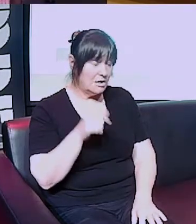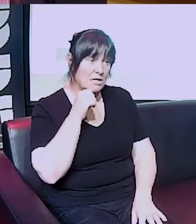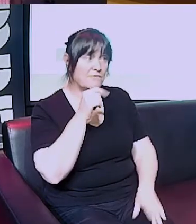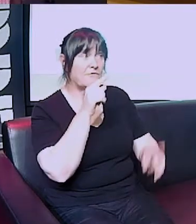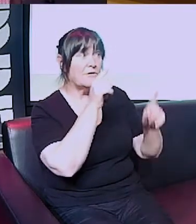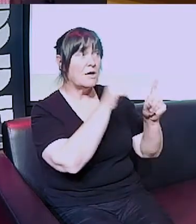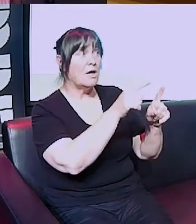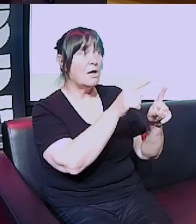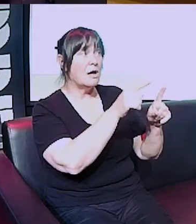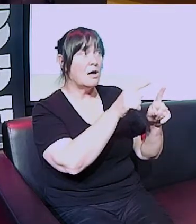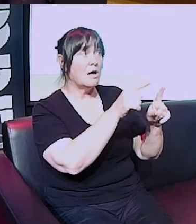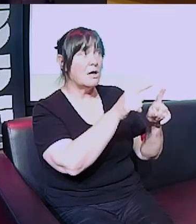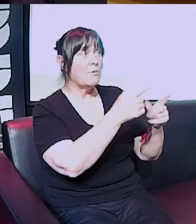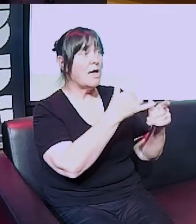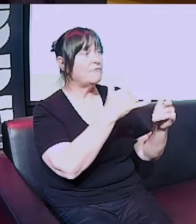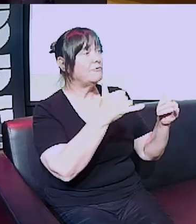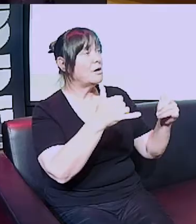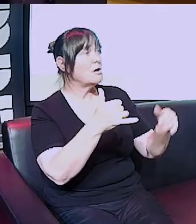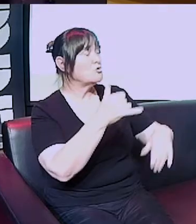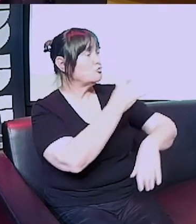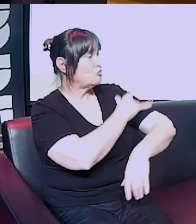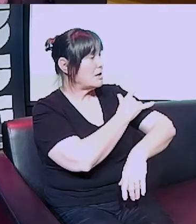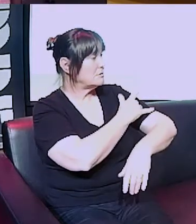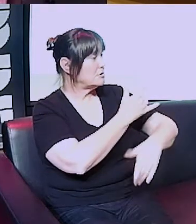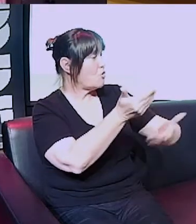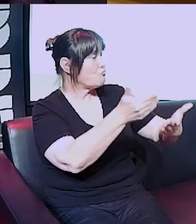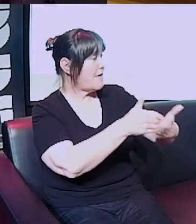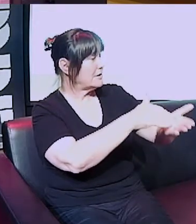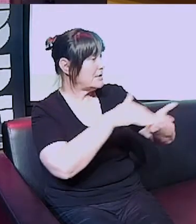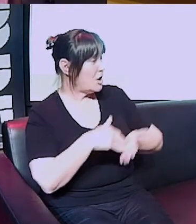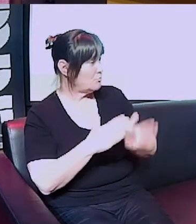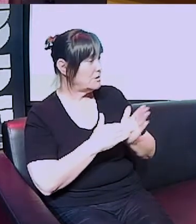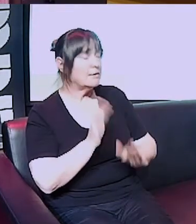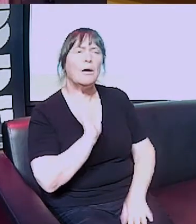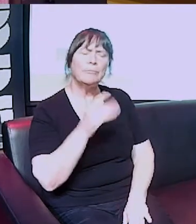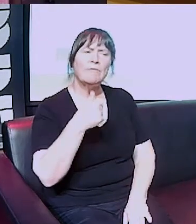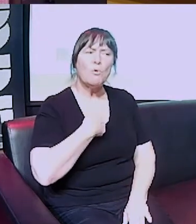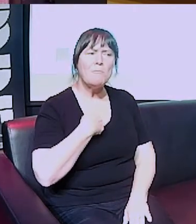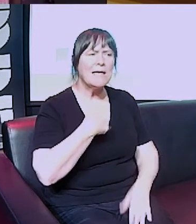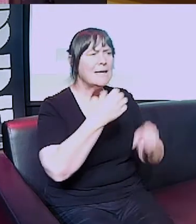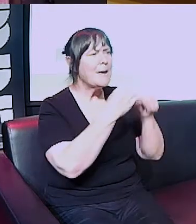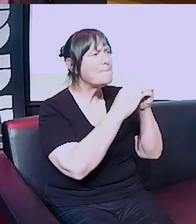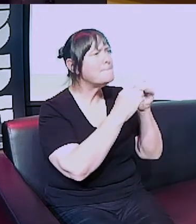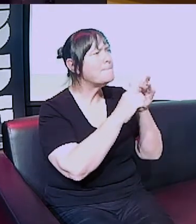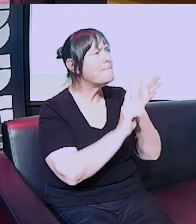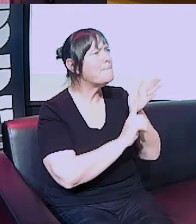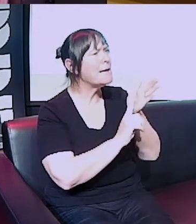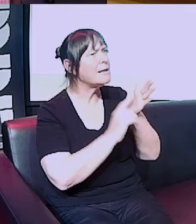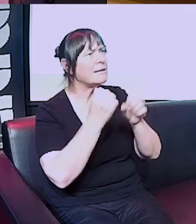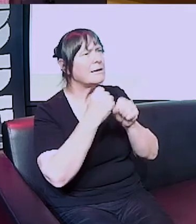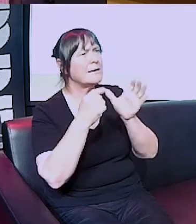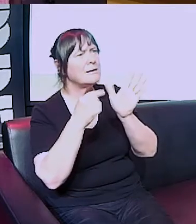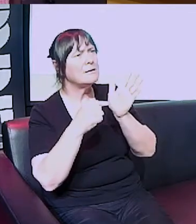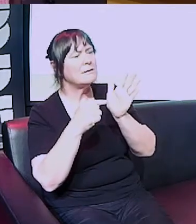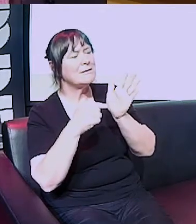through to help New Zealanders be healthy? For me, Bill Gates is a salesman for vaccines. He has gone